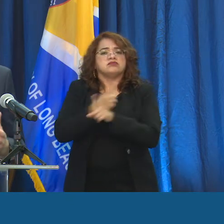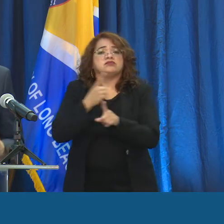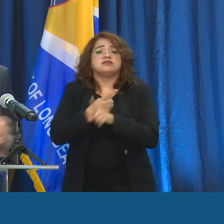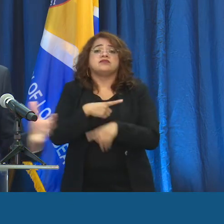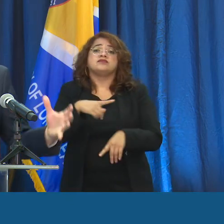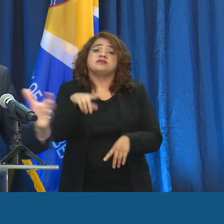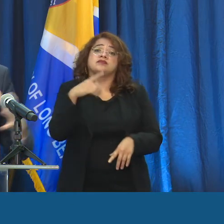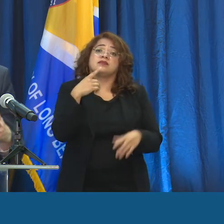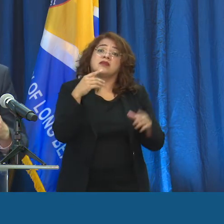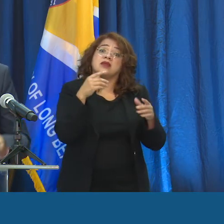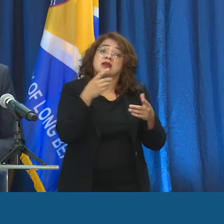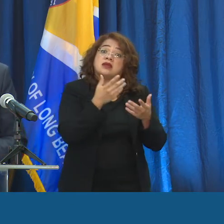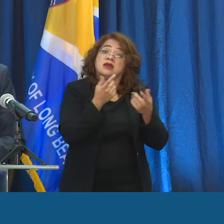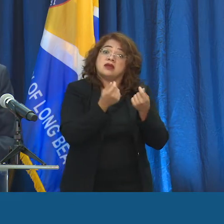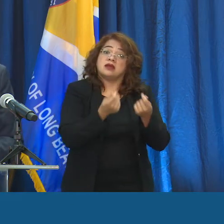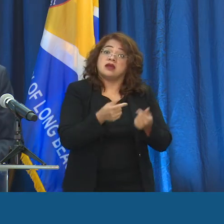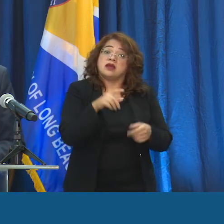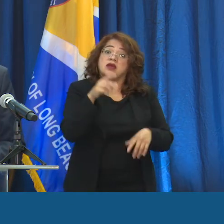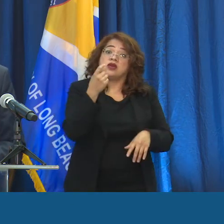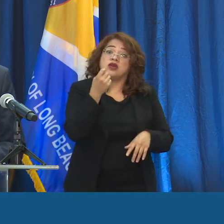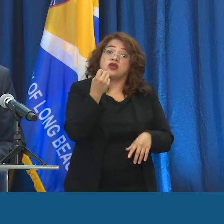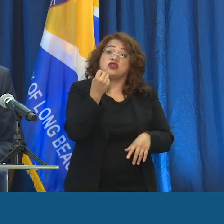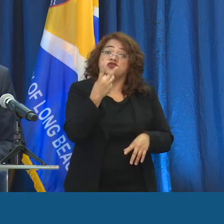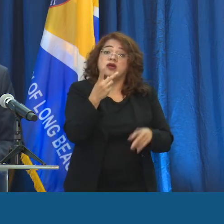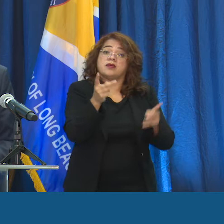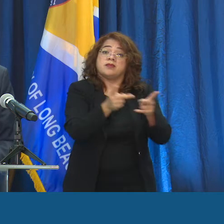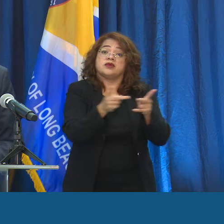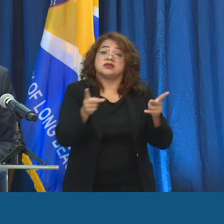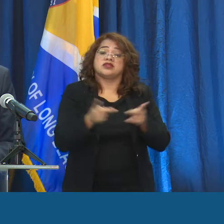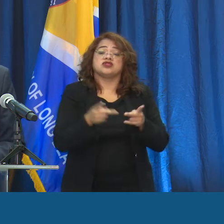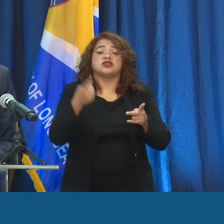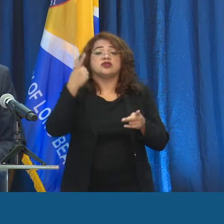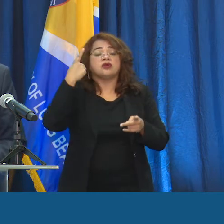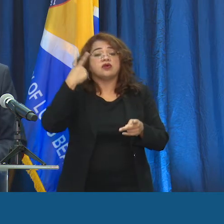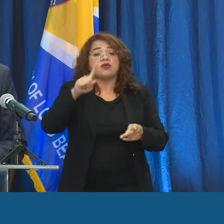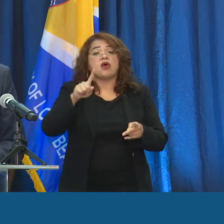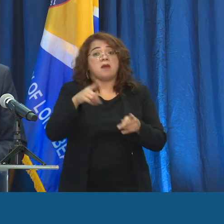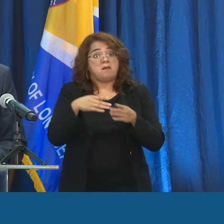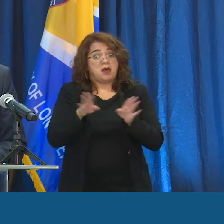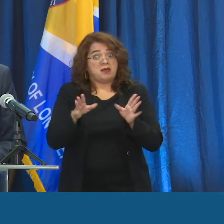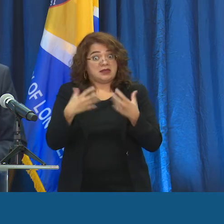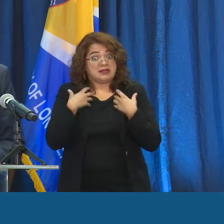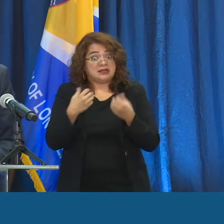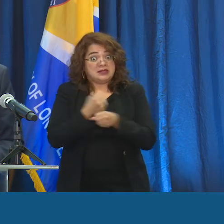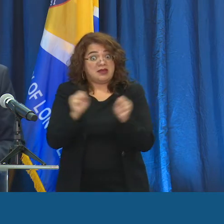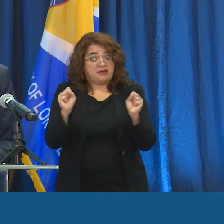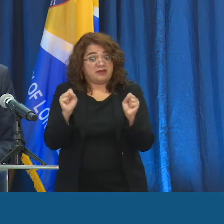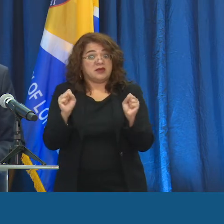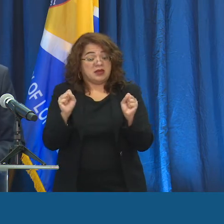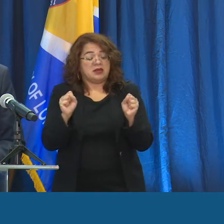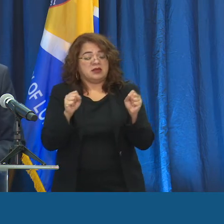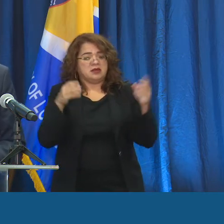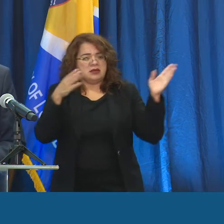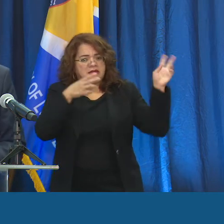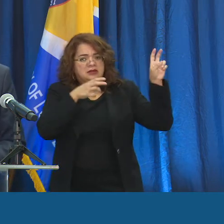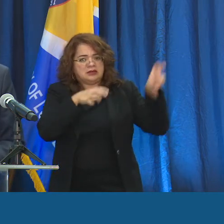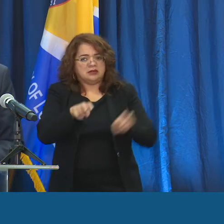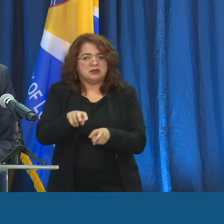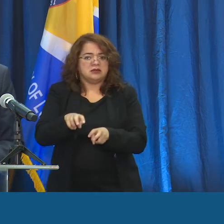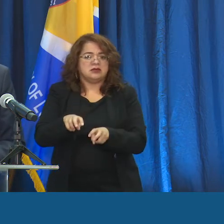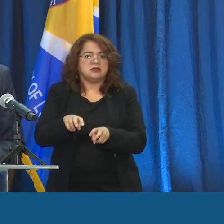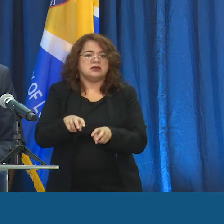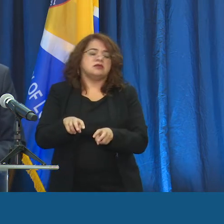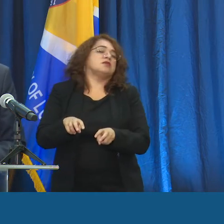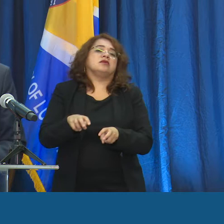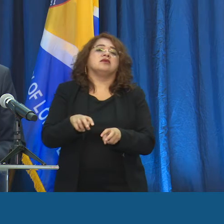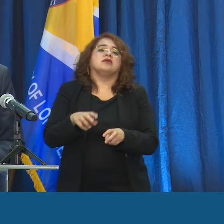positions as we consolidate into the public safety building. We are changing our heart team model, reducing in the fire